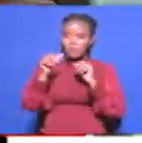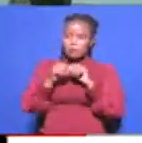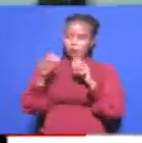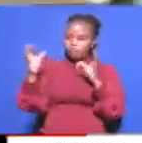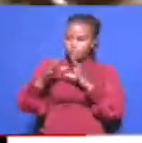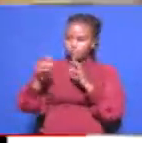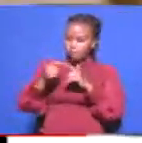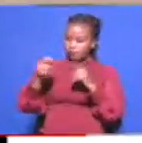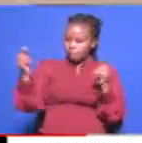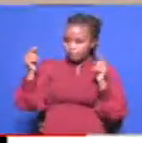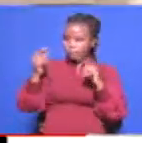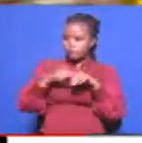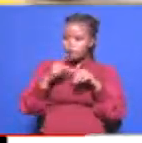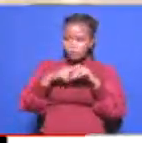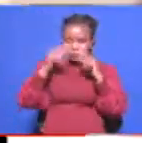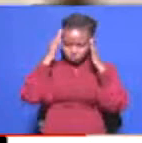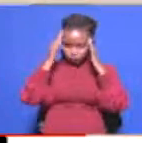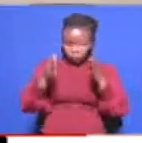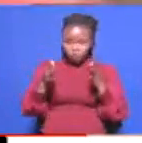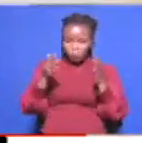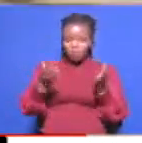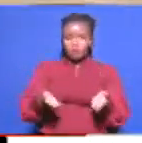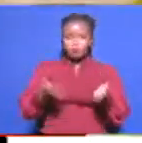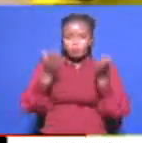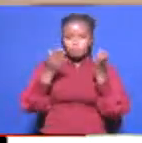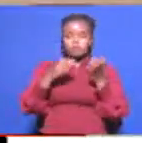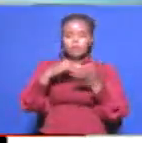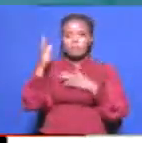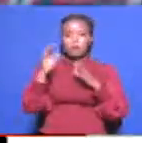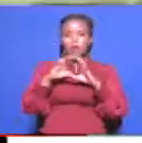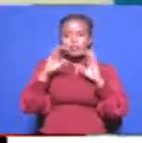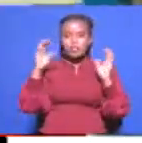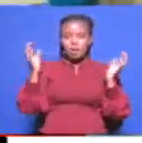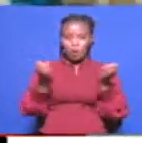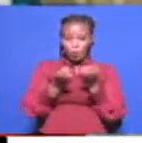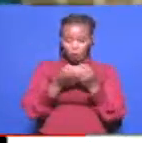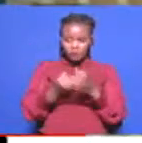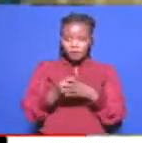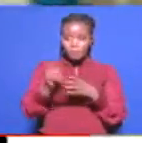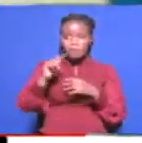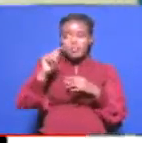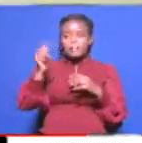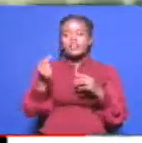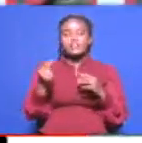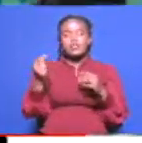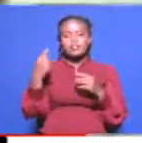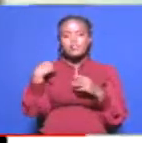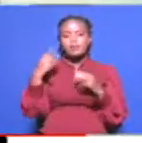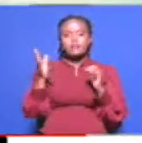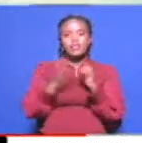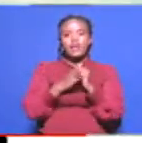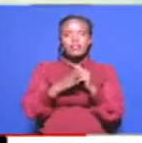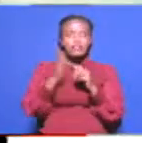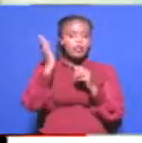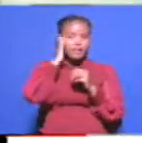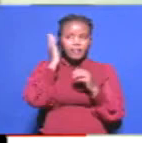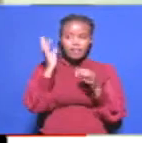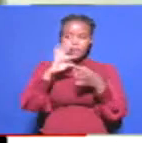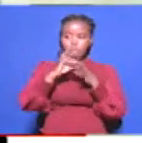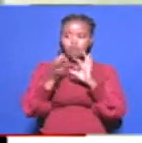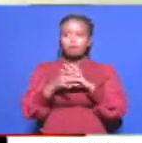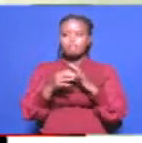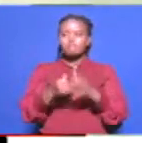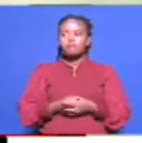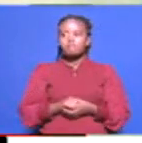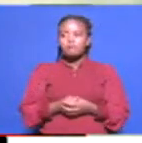they look to improve their ranking in the world. Kenya is ranked 9th globally in the women's deaf basketball. We have been doing drills,